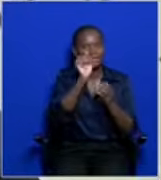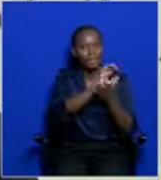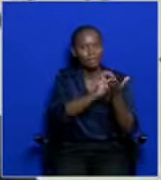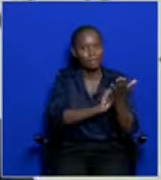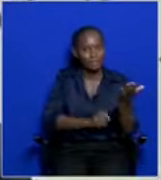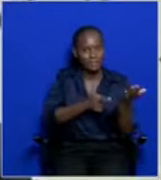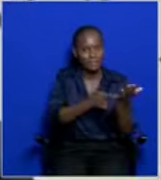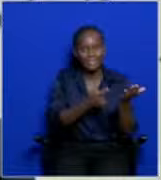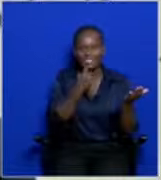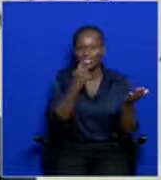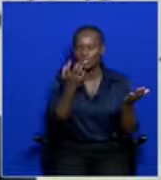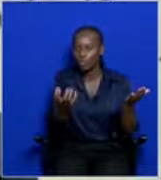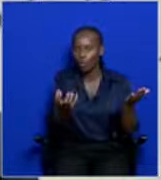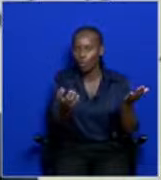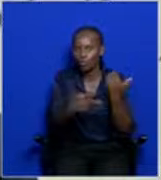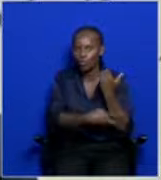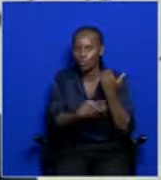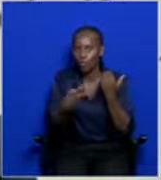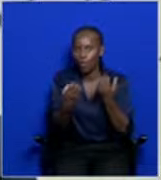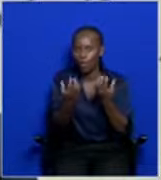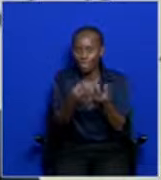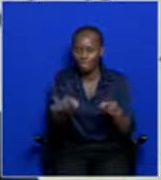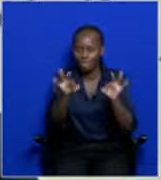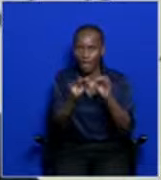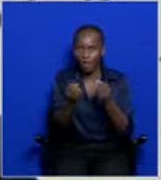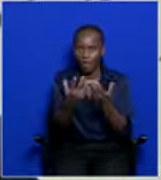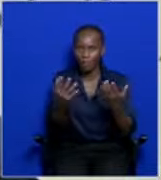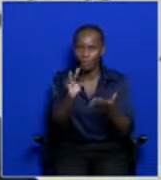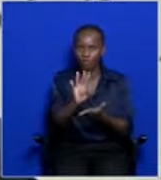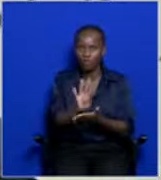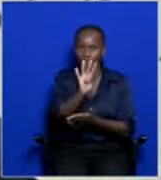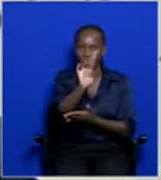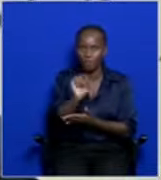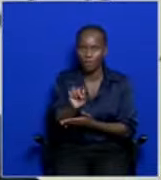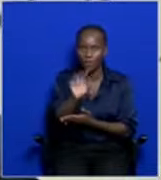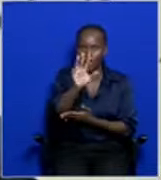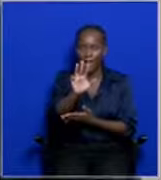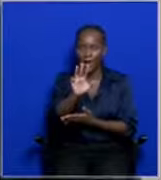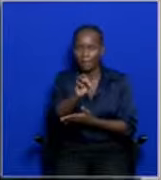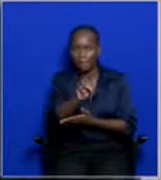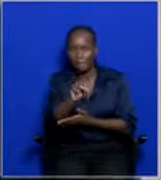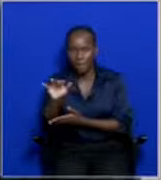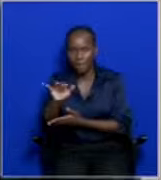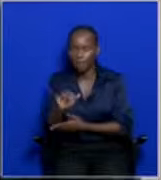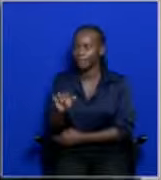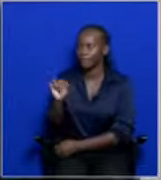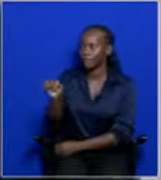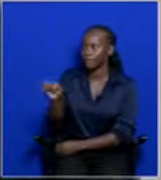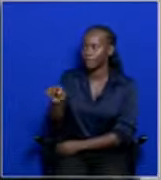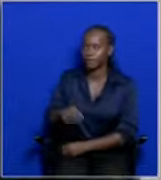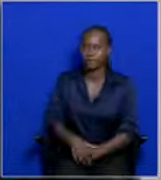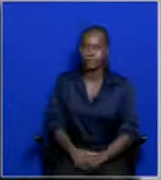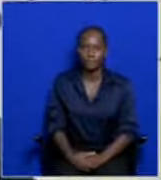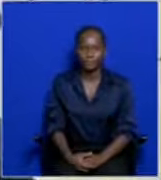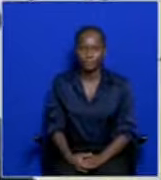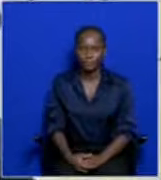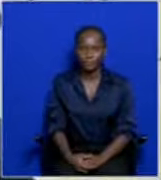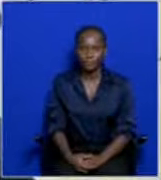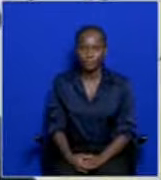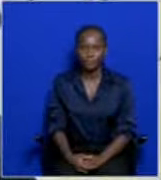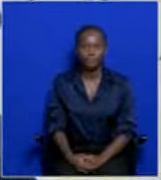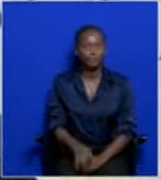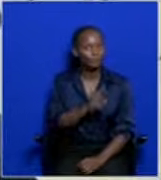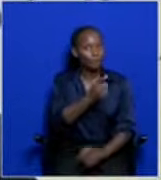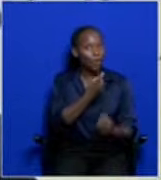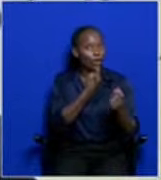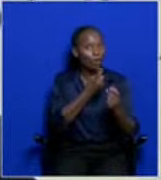14.9 million. Is that so? Yes. And that is, it's from the complainant's version that you obtained the